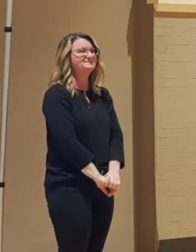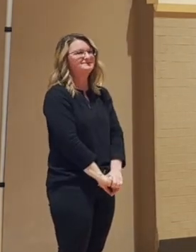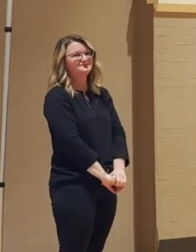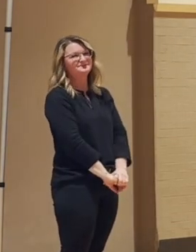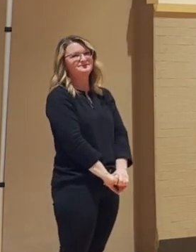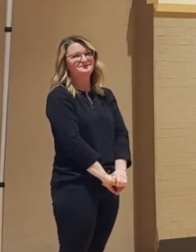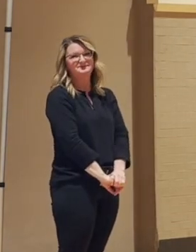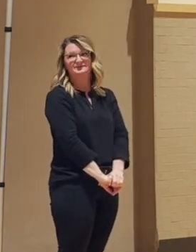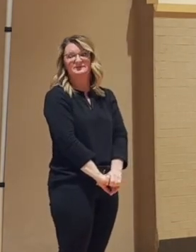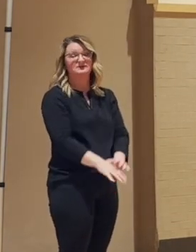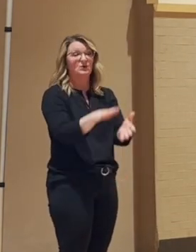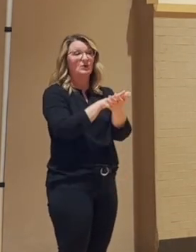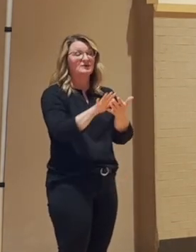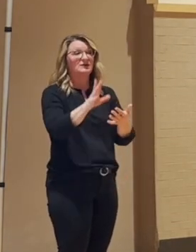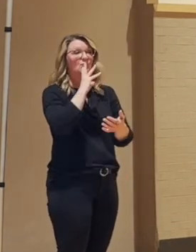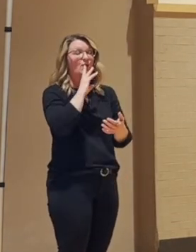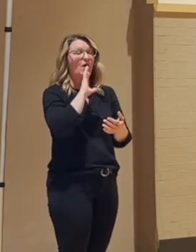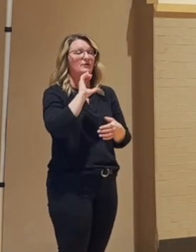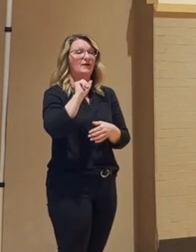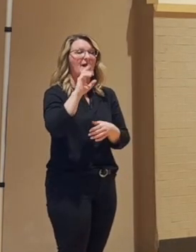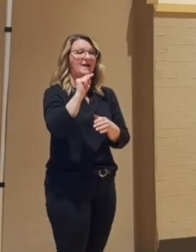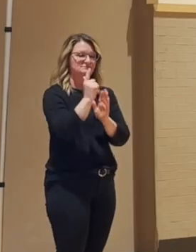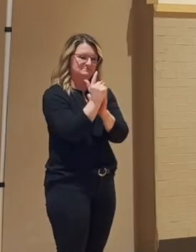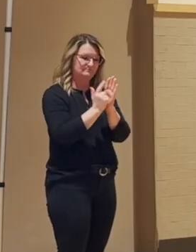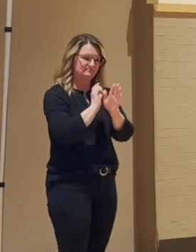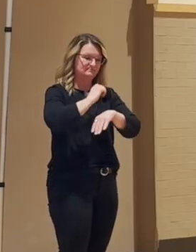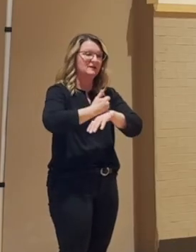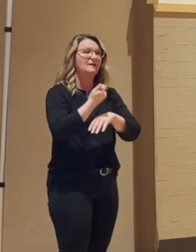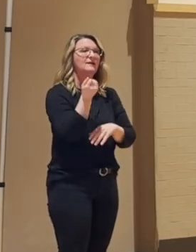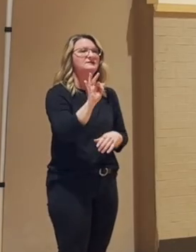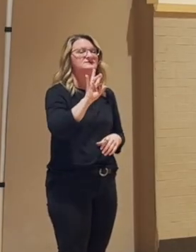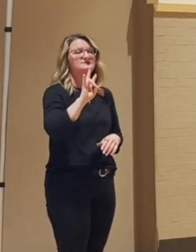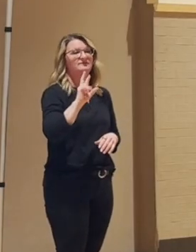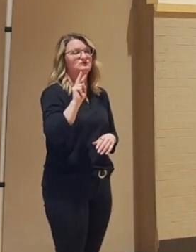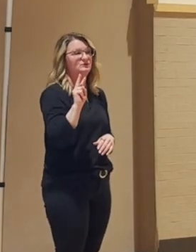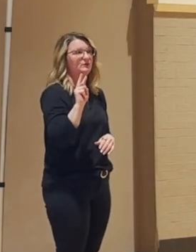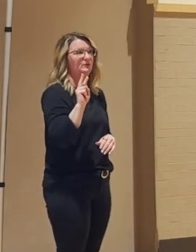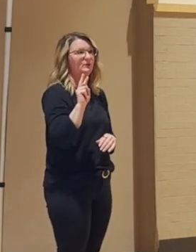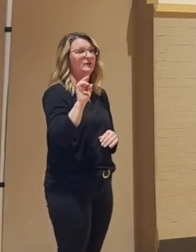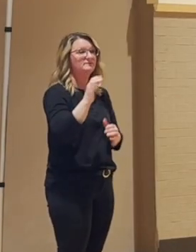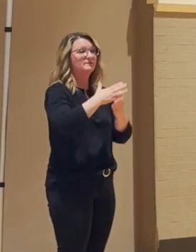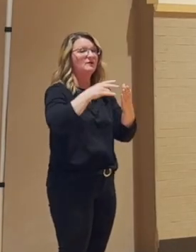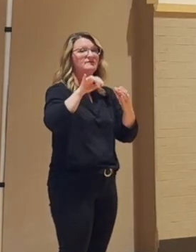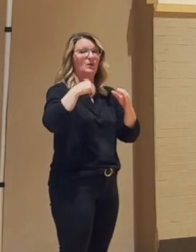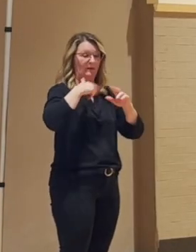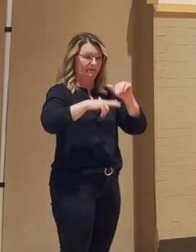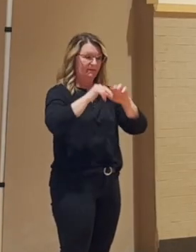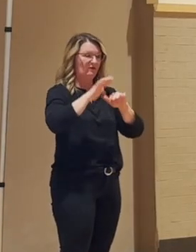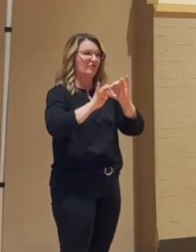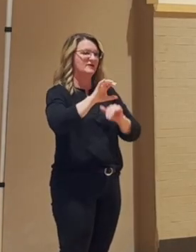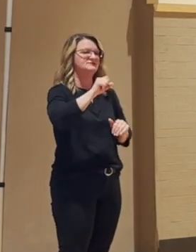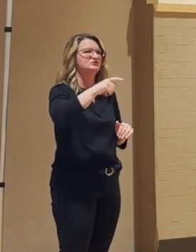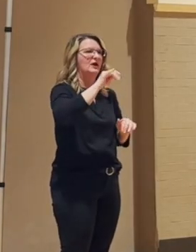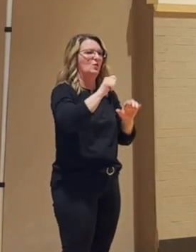So Clean Water Act came in 1972, and part of that, we built the Scajaquada Tunnel. Now,